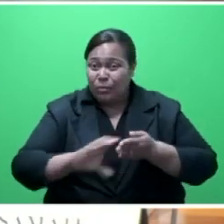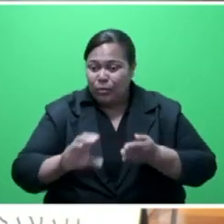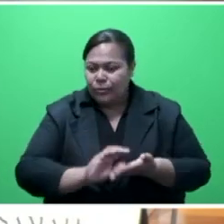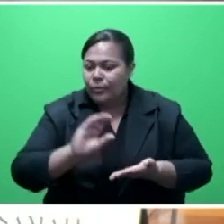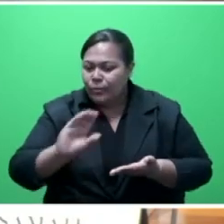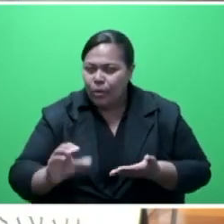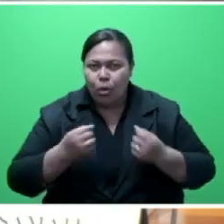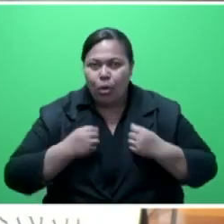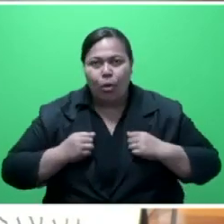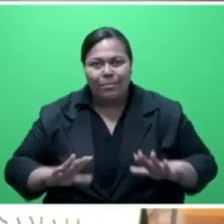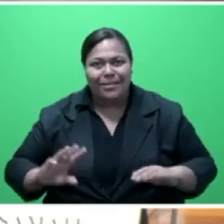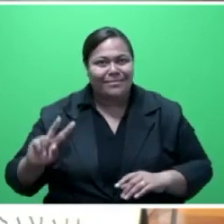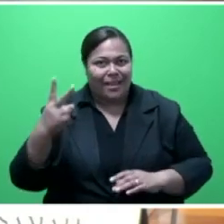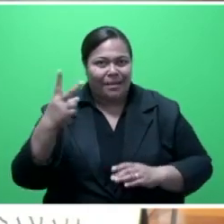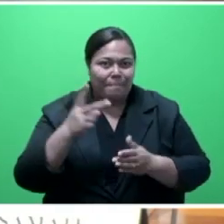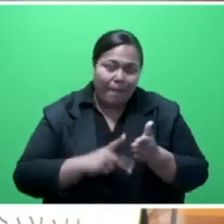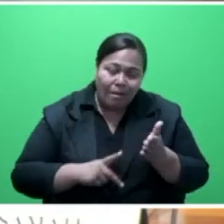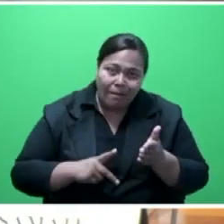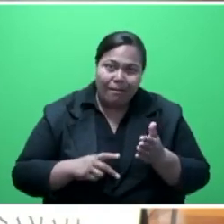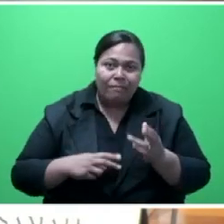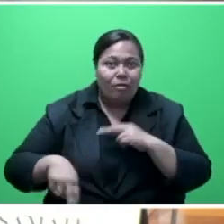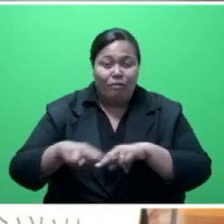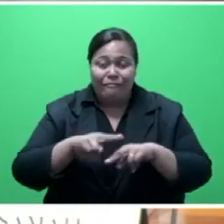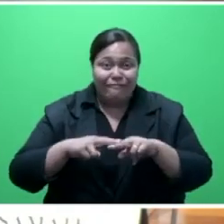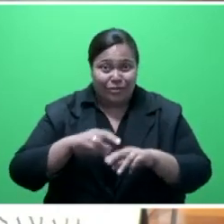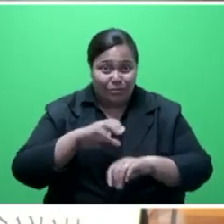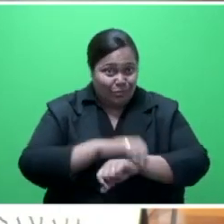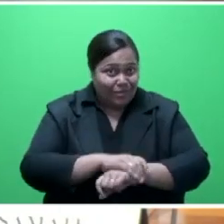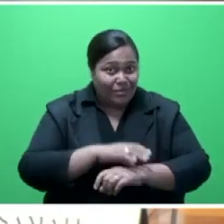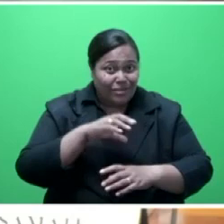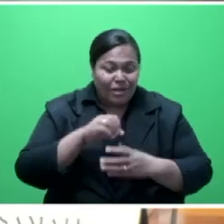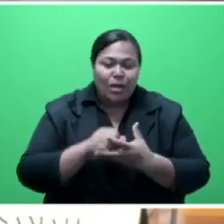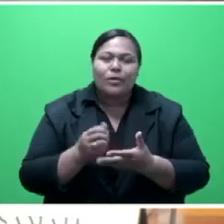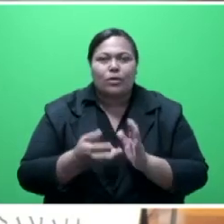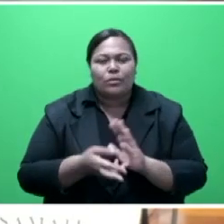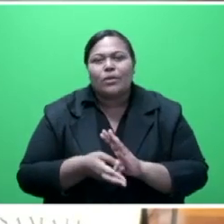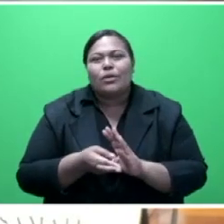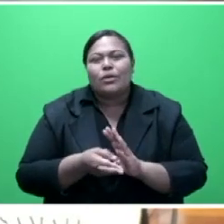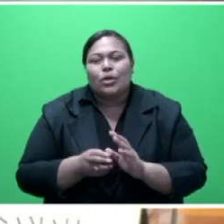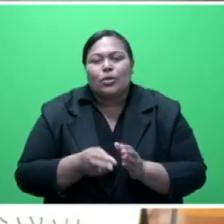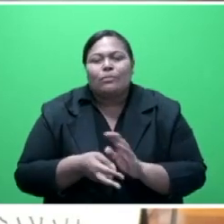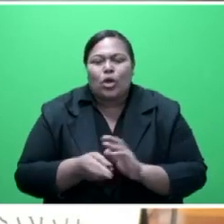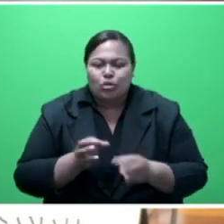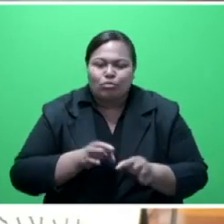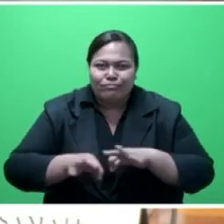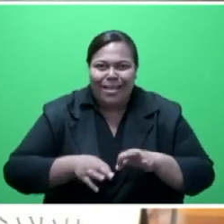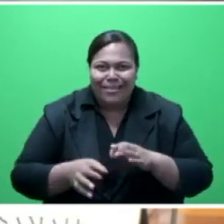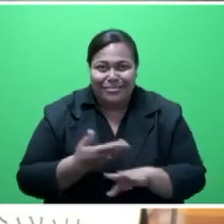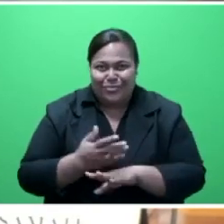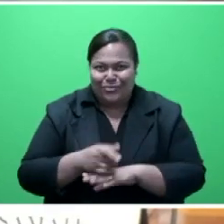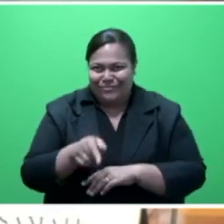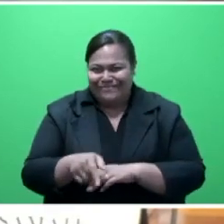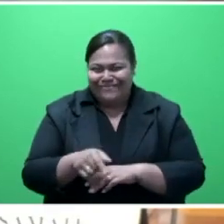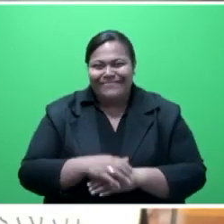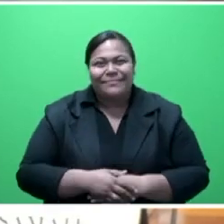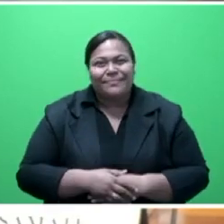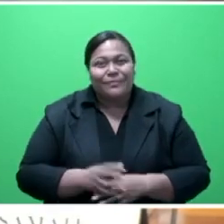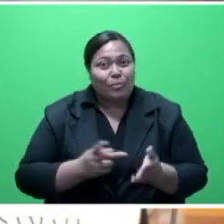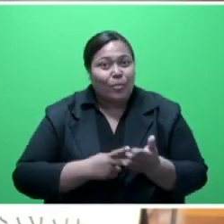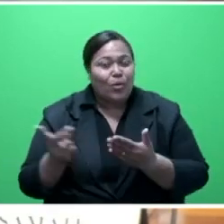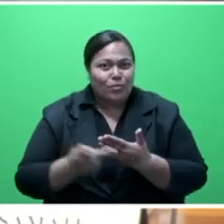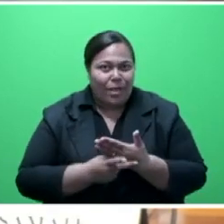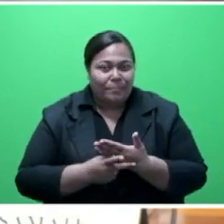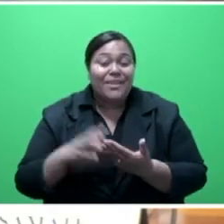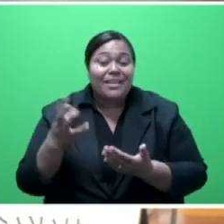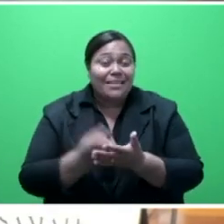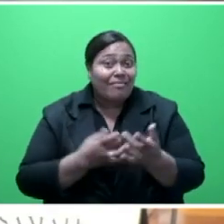second phase of our Fiji Police Force Reform and Restructure Program. Projects of urgent, potentially life-saving